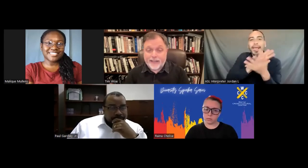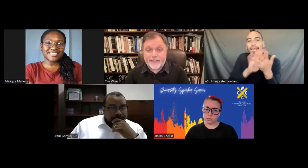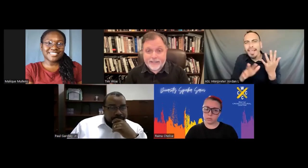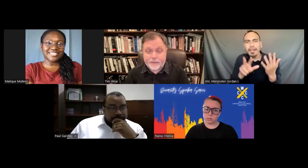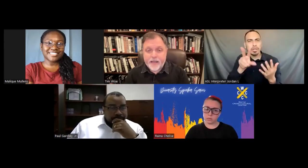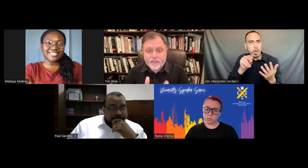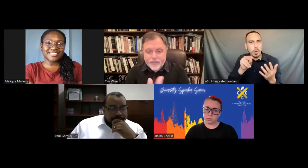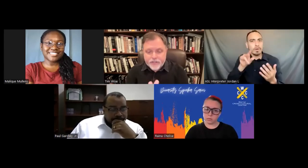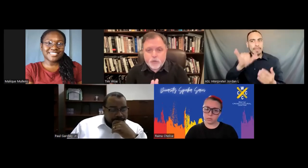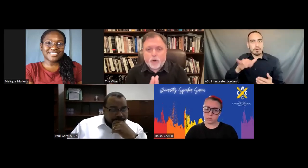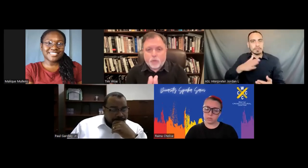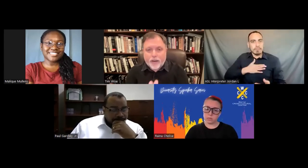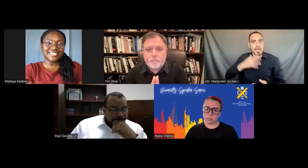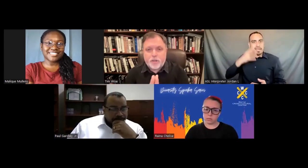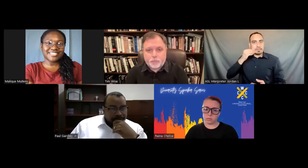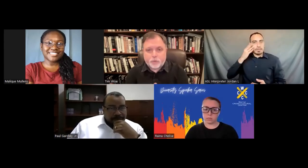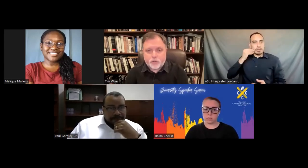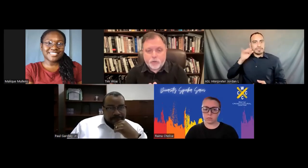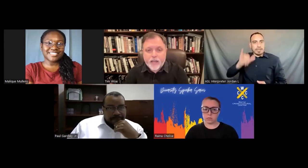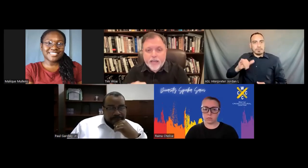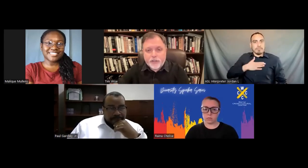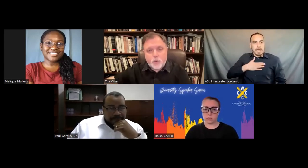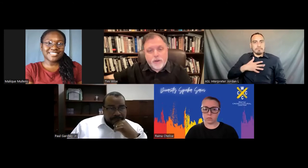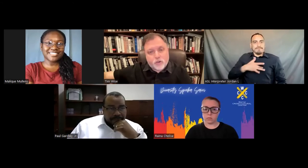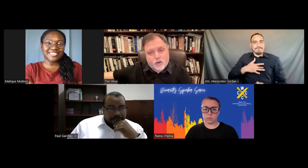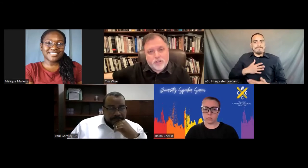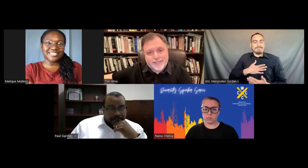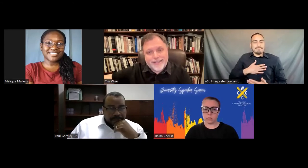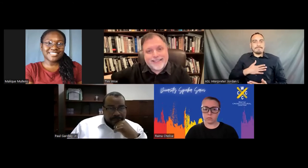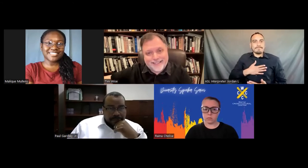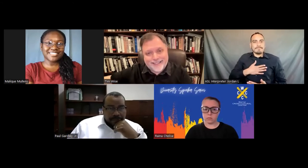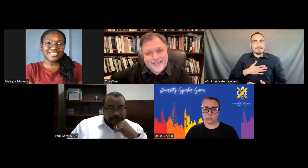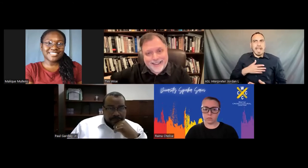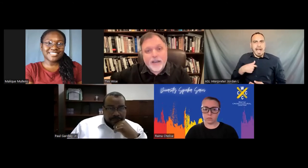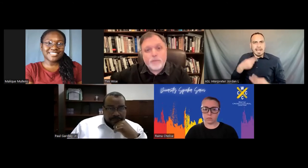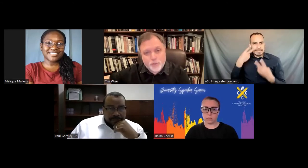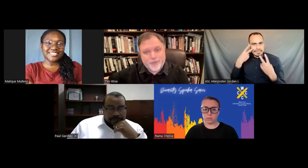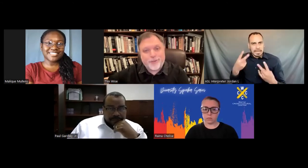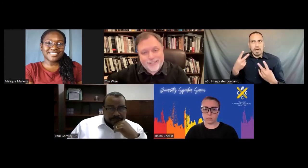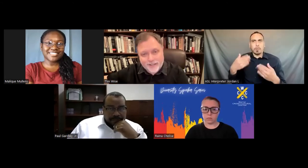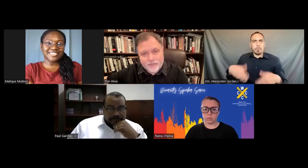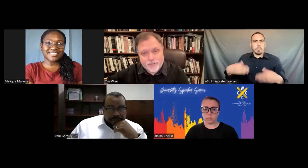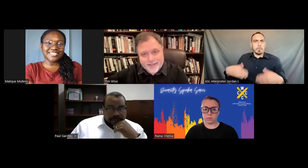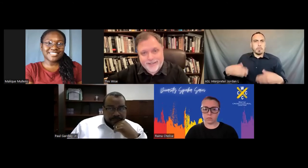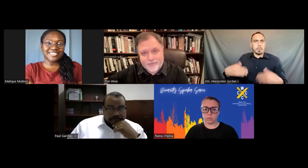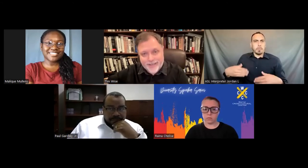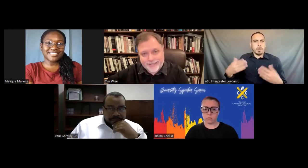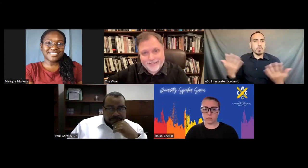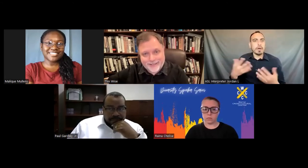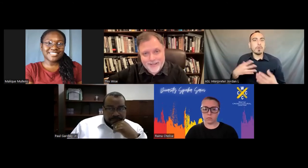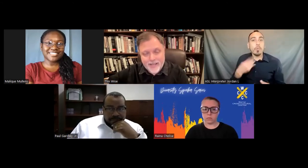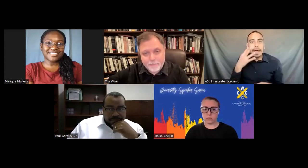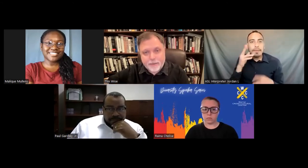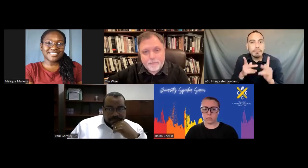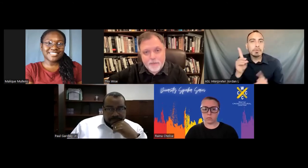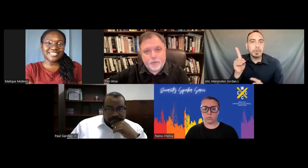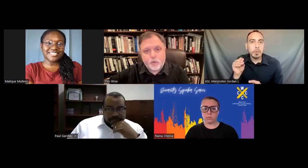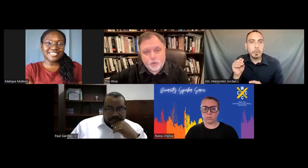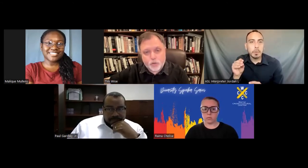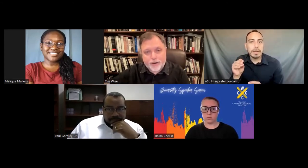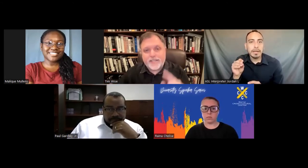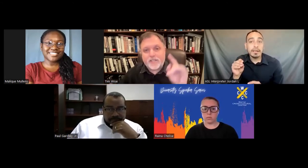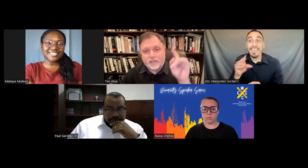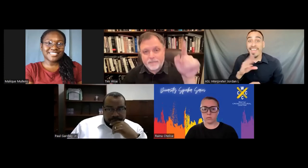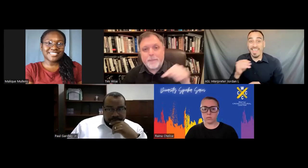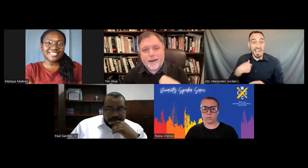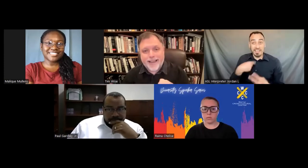the line, Tim. This is what white people do, and you have crossed that line. I was put on the other side of that line by people who